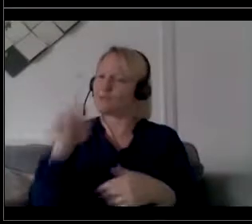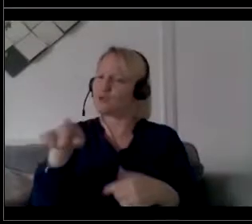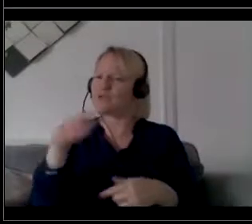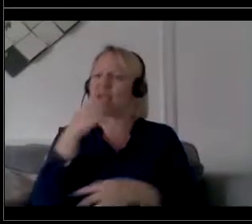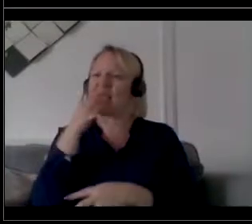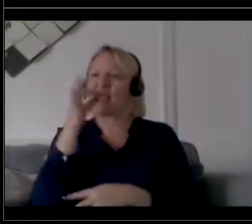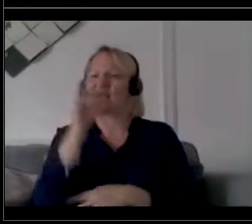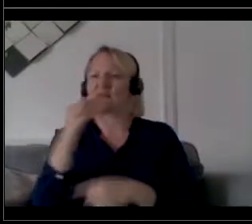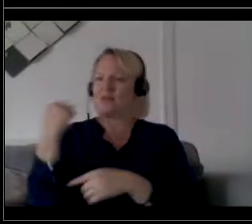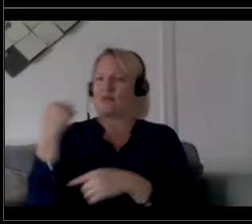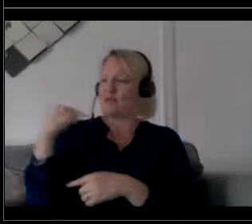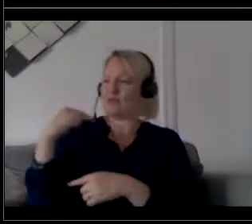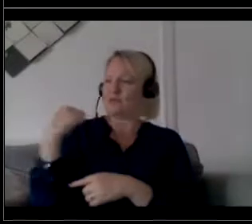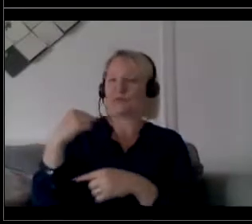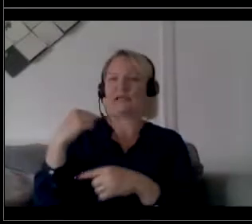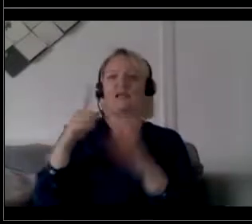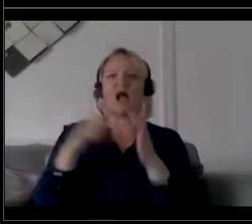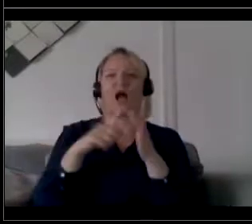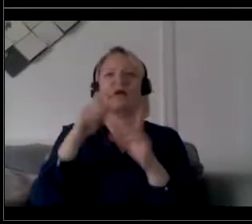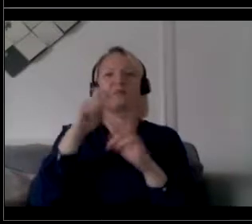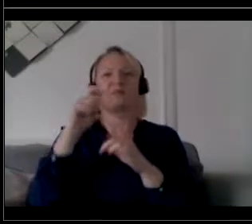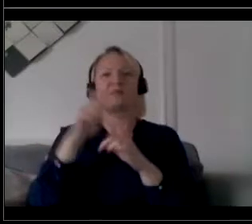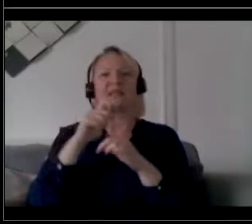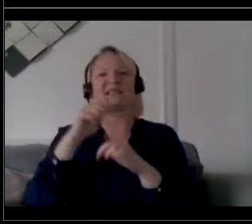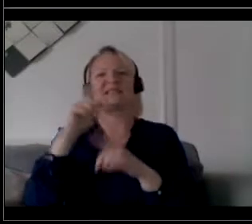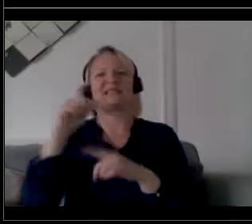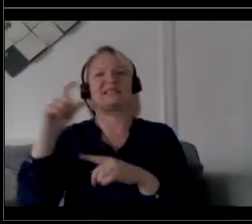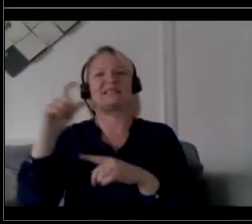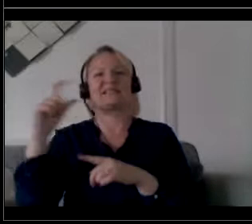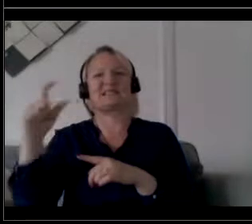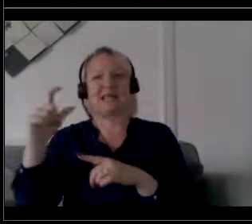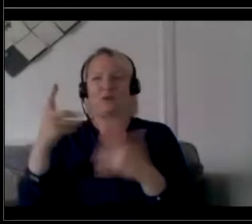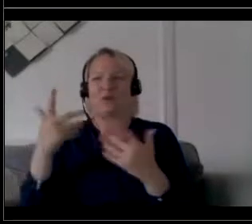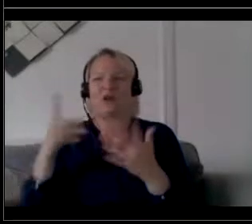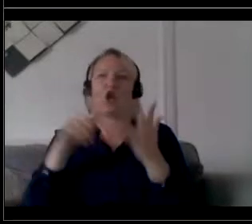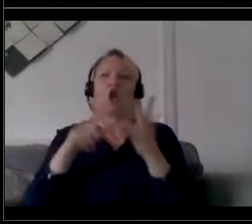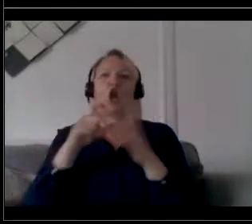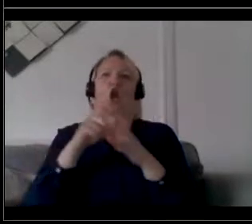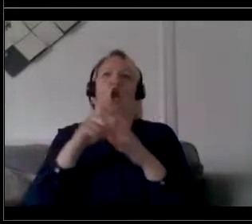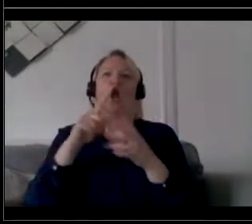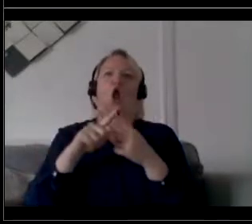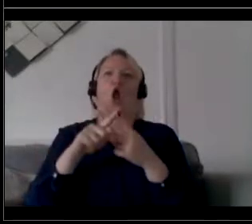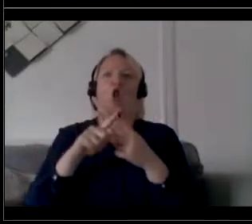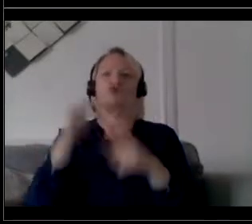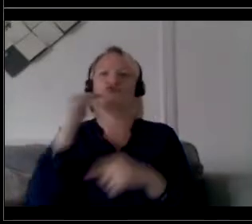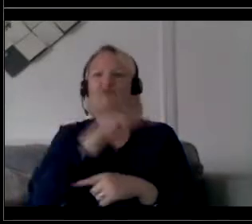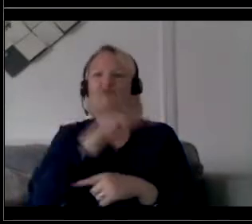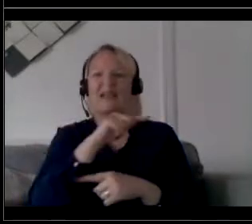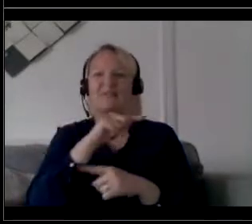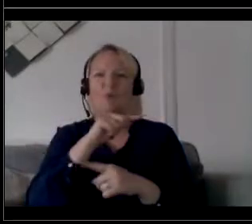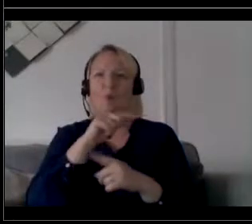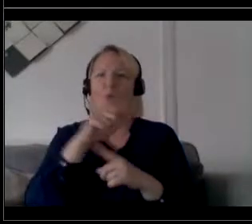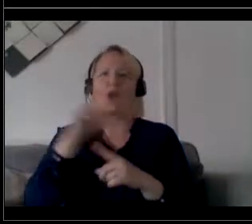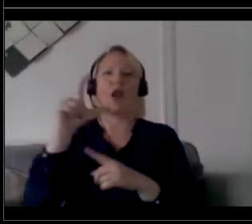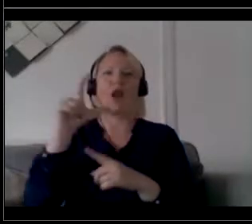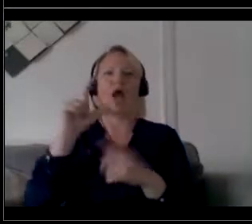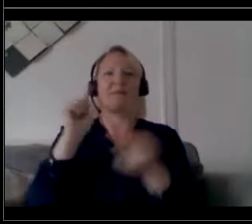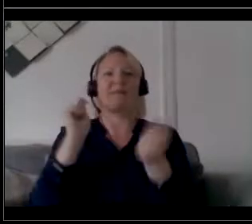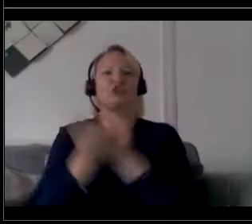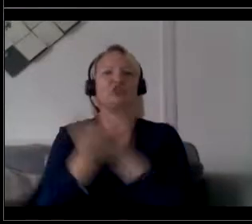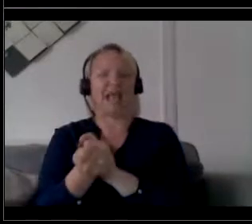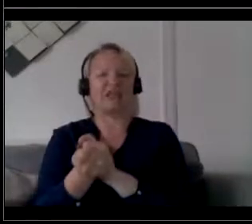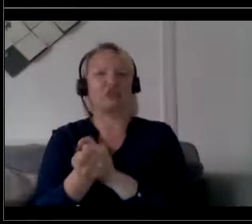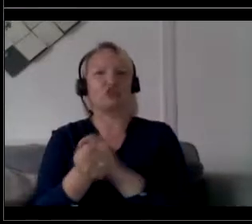week's IPCC report saying that we're on code red due to climate change, what additional measures